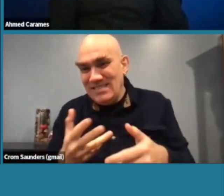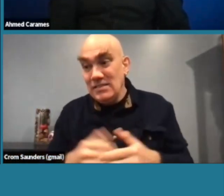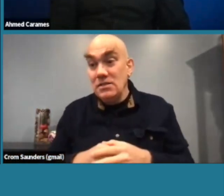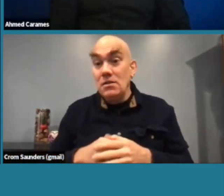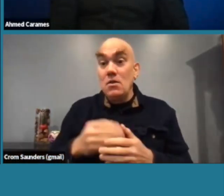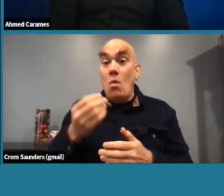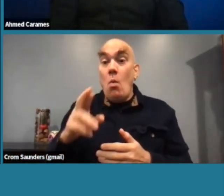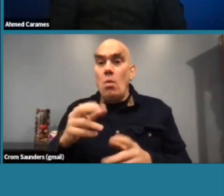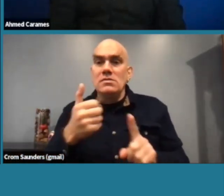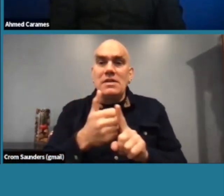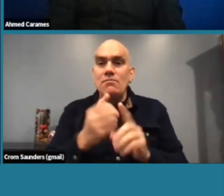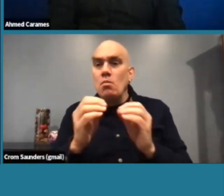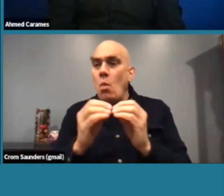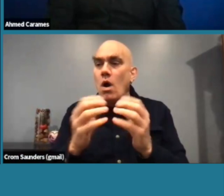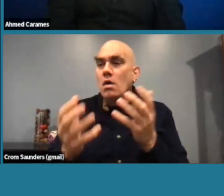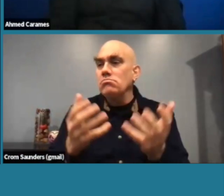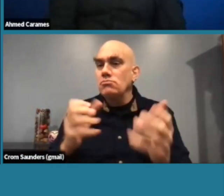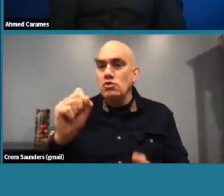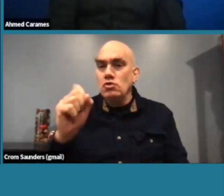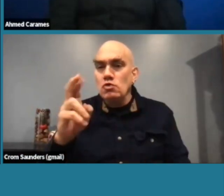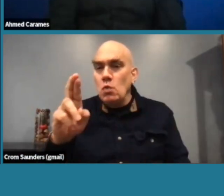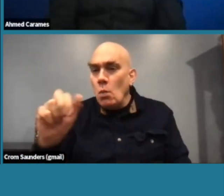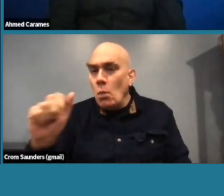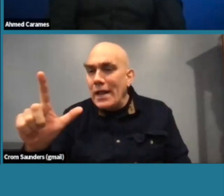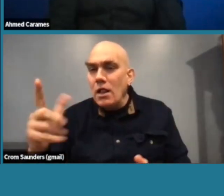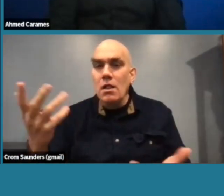which, doesn't necessarily reflect real life here.